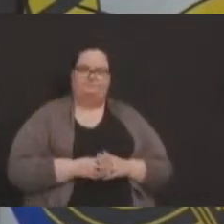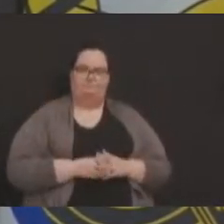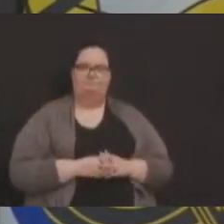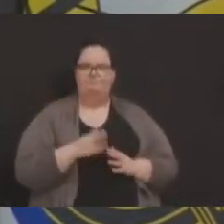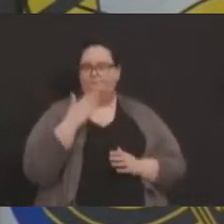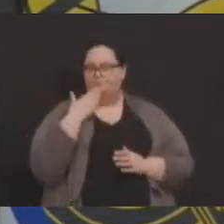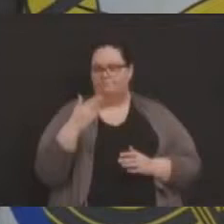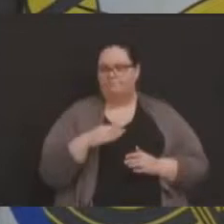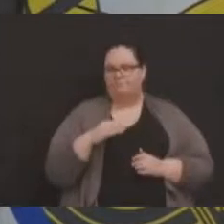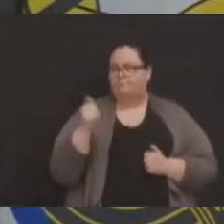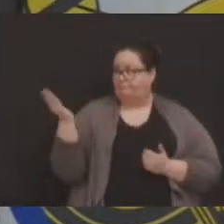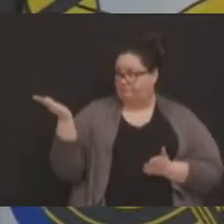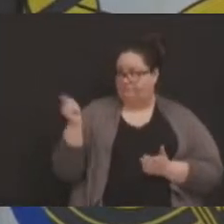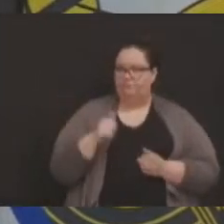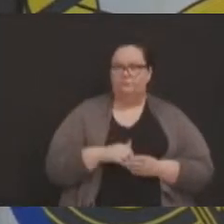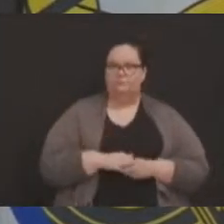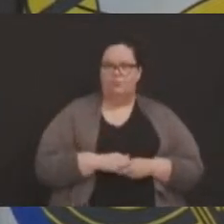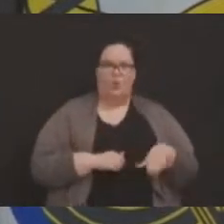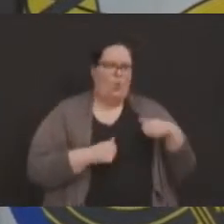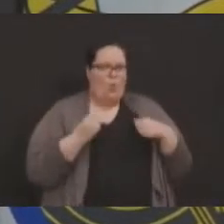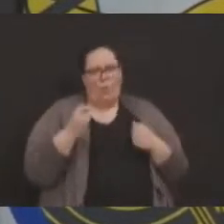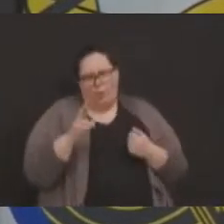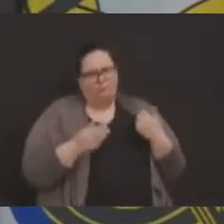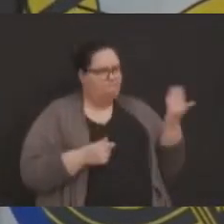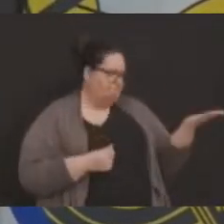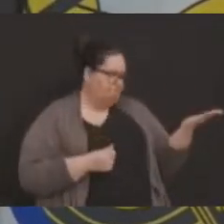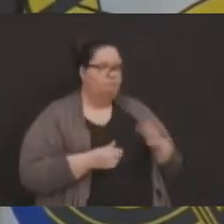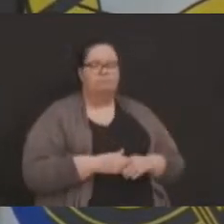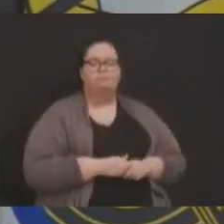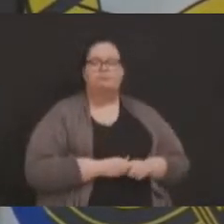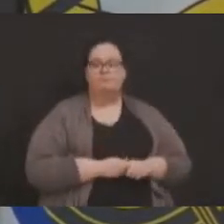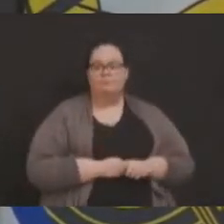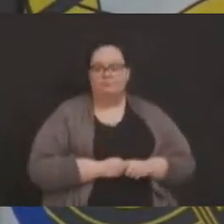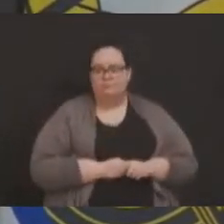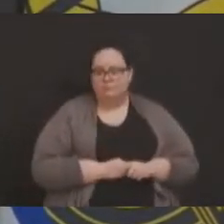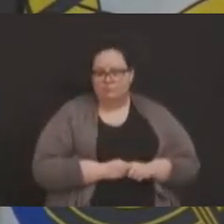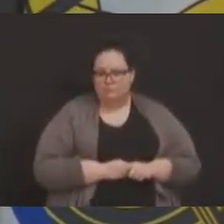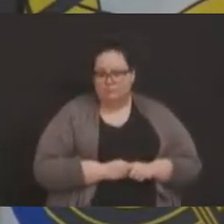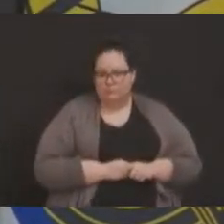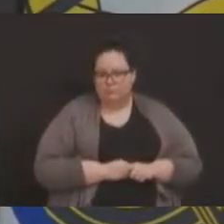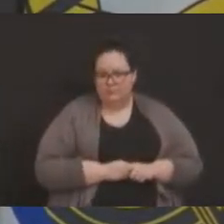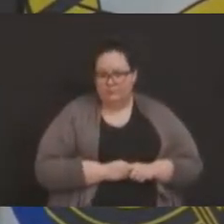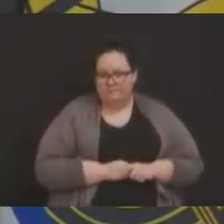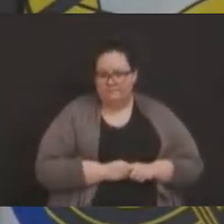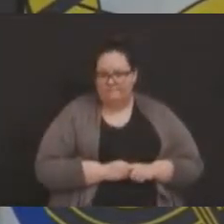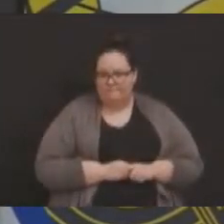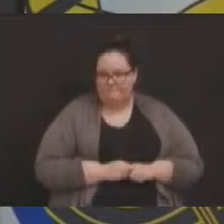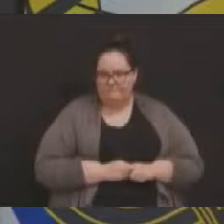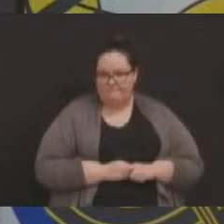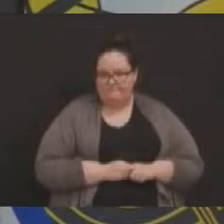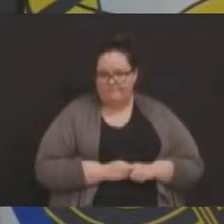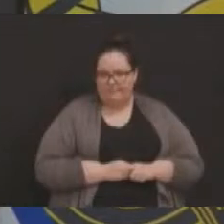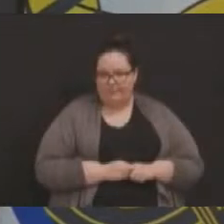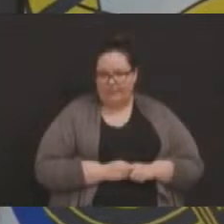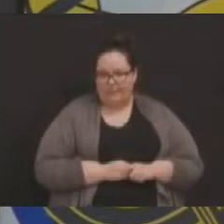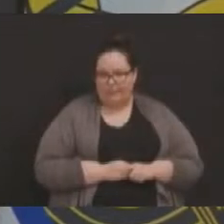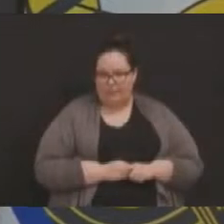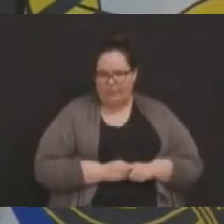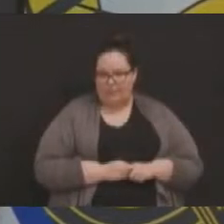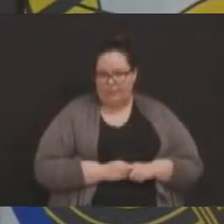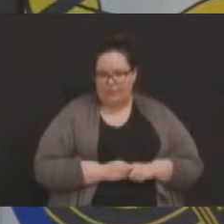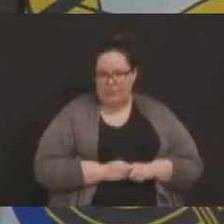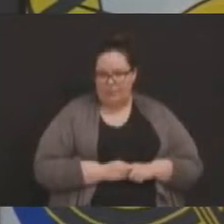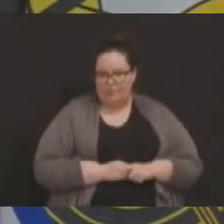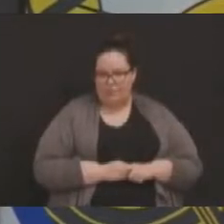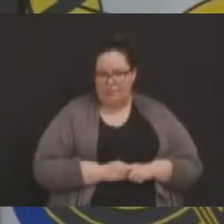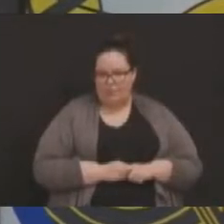to be down about 85% as a result of personal protective measures. Do we know if the seasonal influenza rate is down